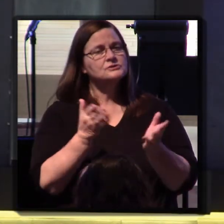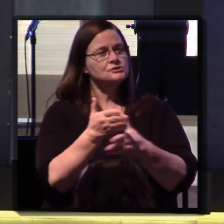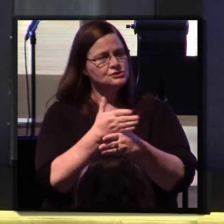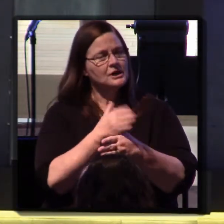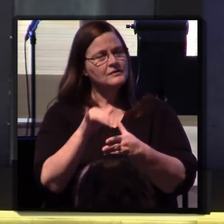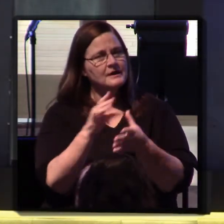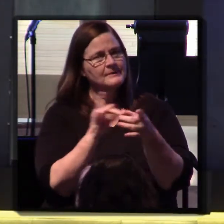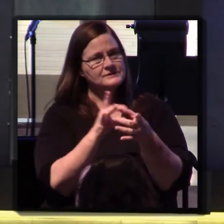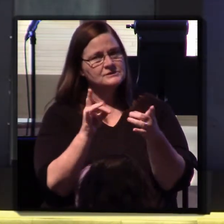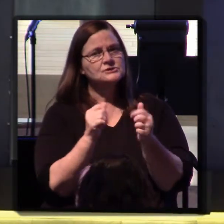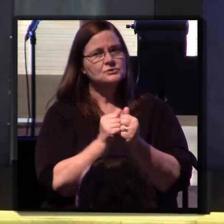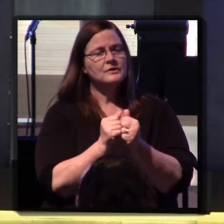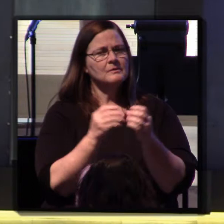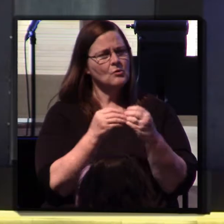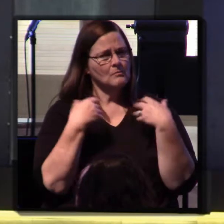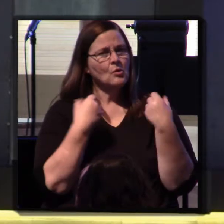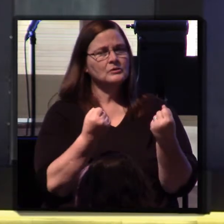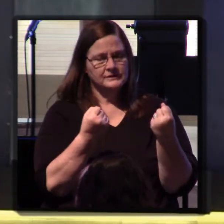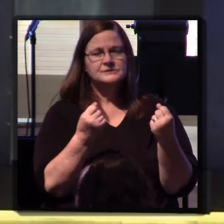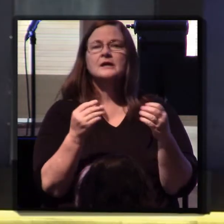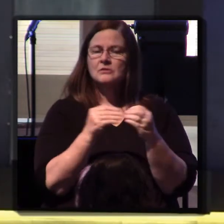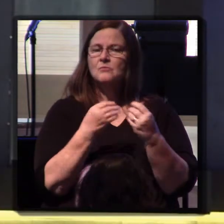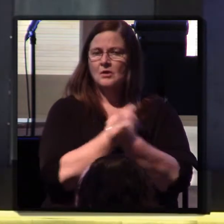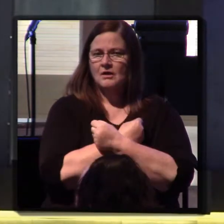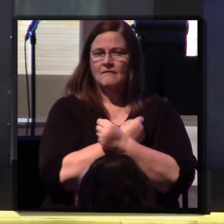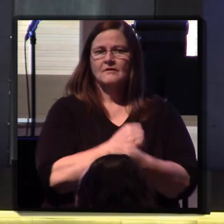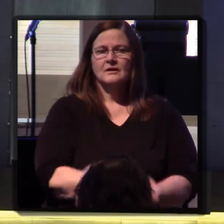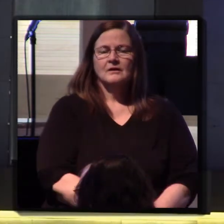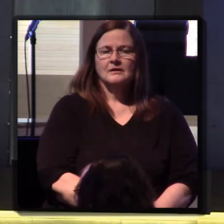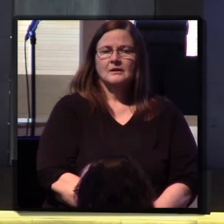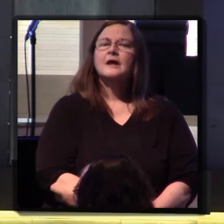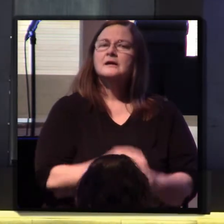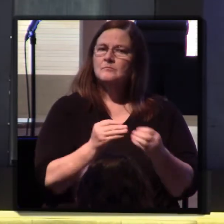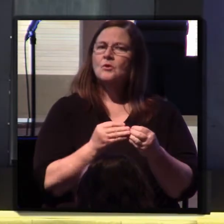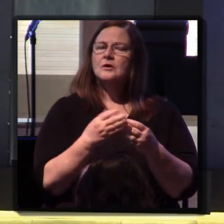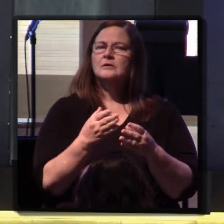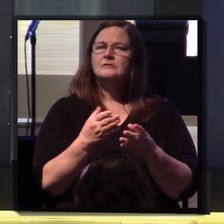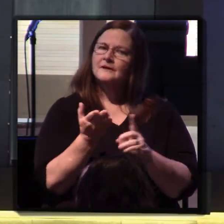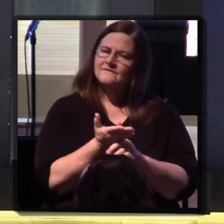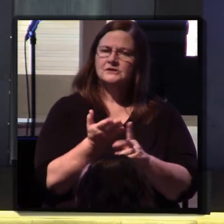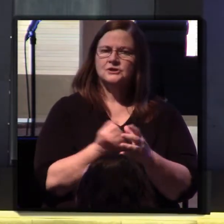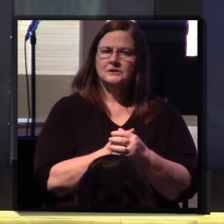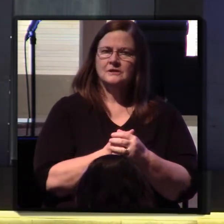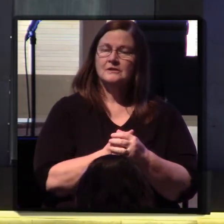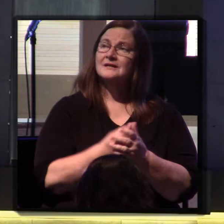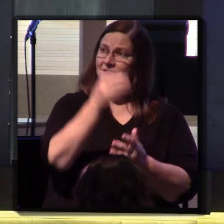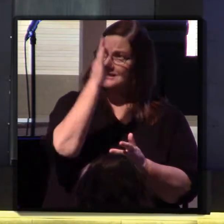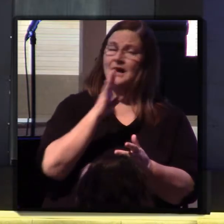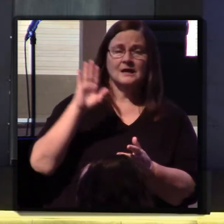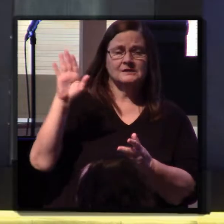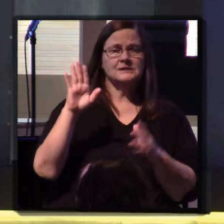hear desperately. May we be encouraged to go out and to share that message with greater boldness and with greater